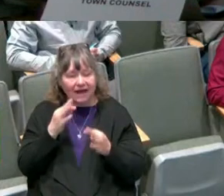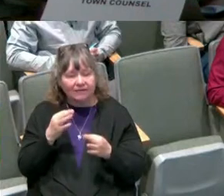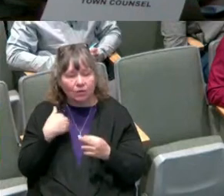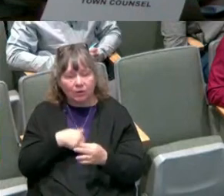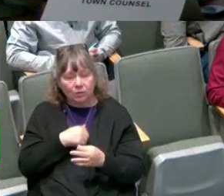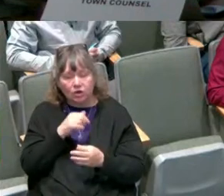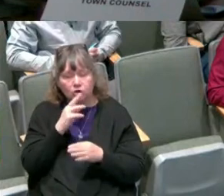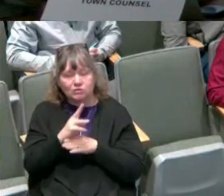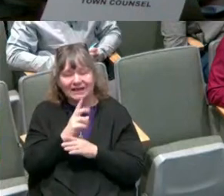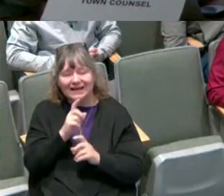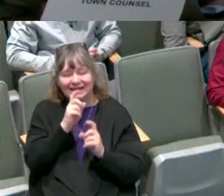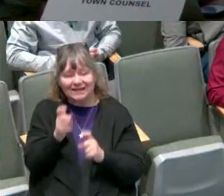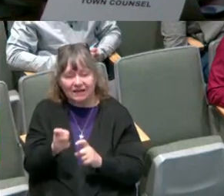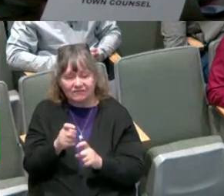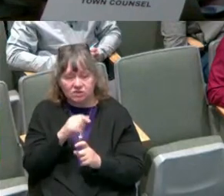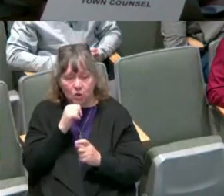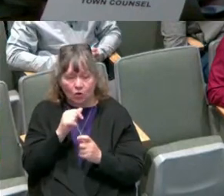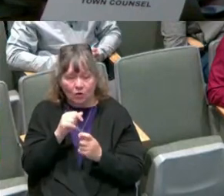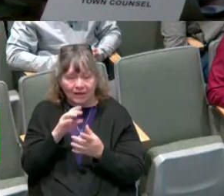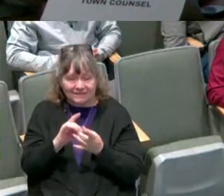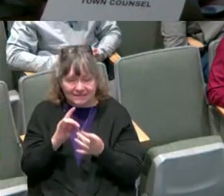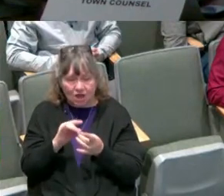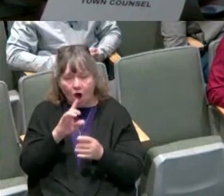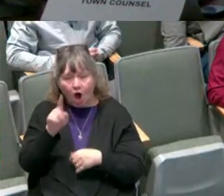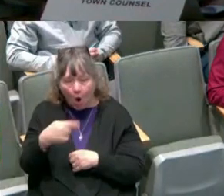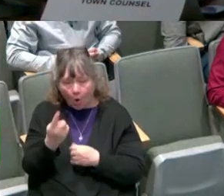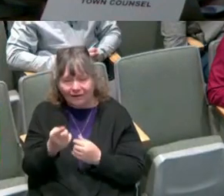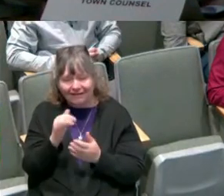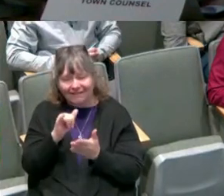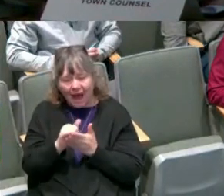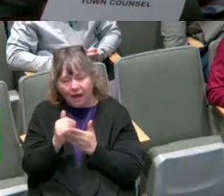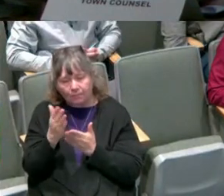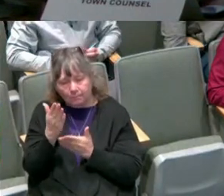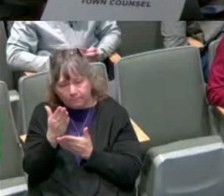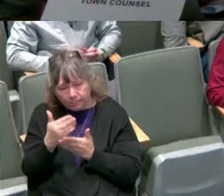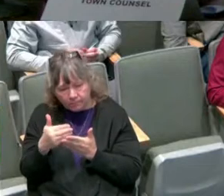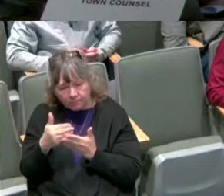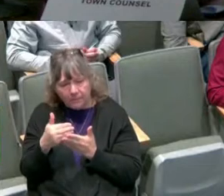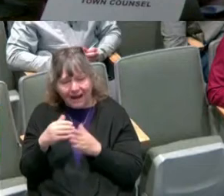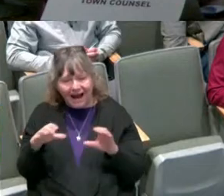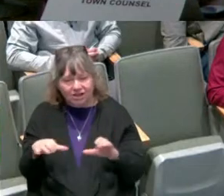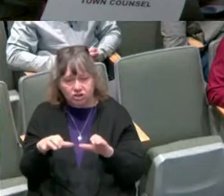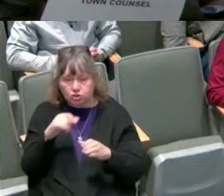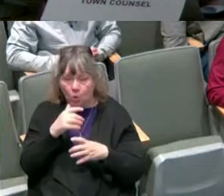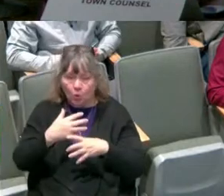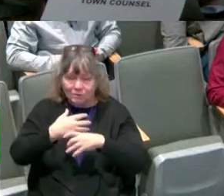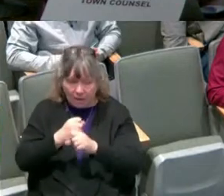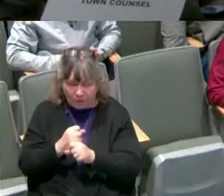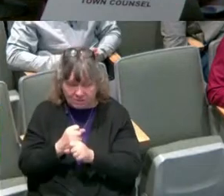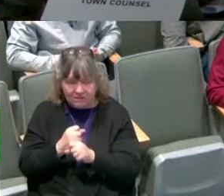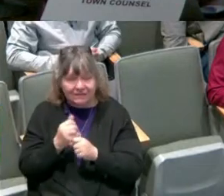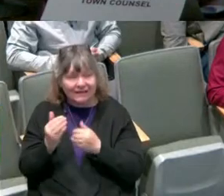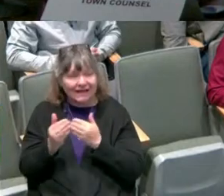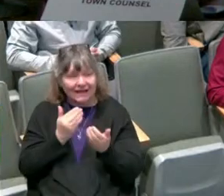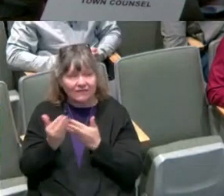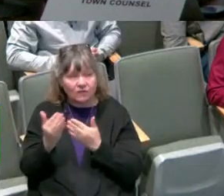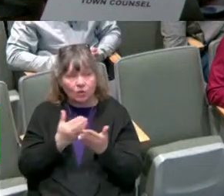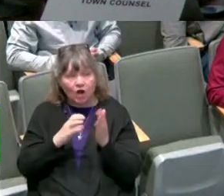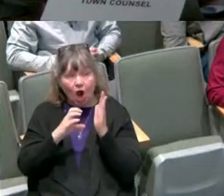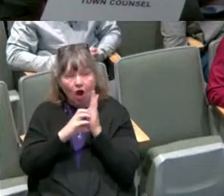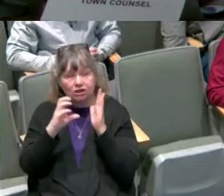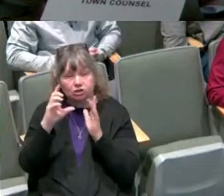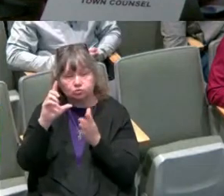proceed by gift and so the motion specifies only that course of action so just to summarize even though the Articles